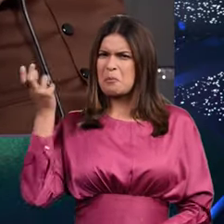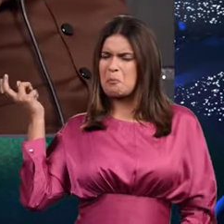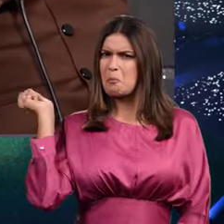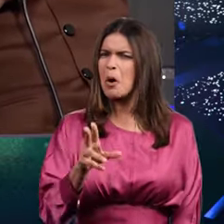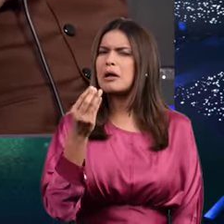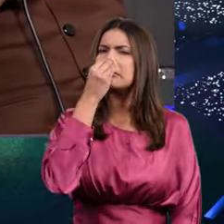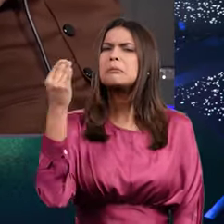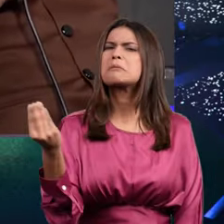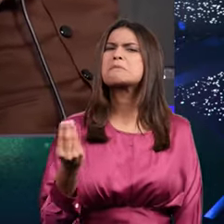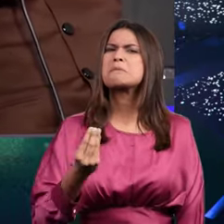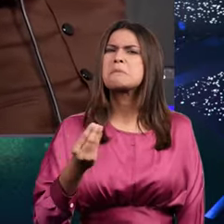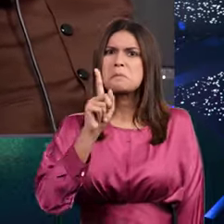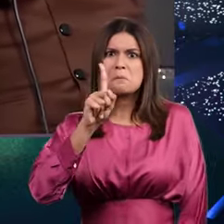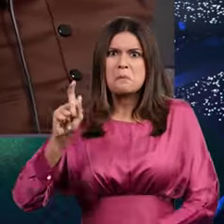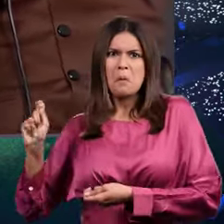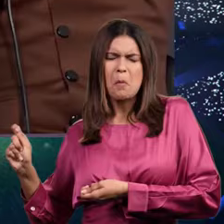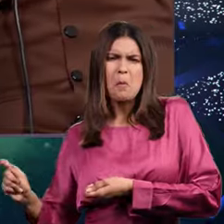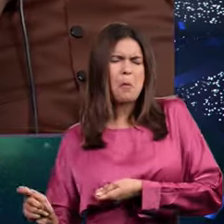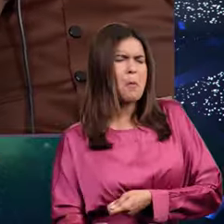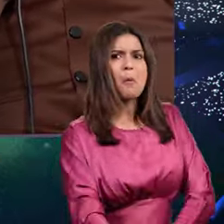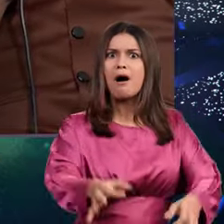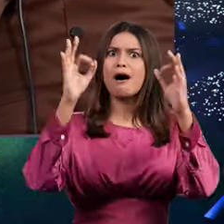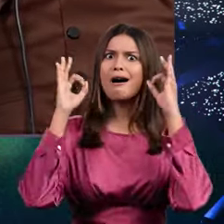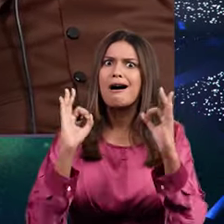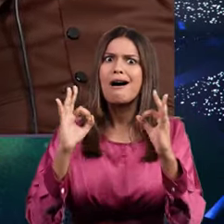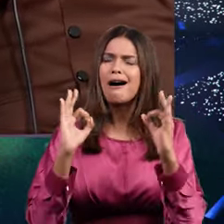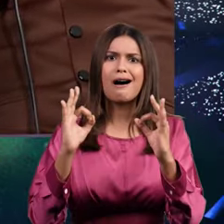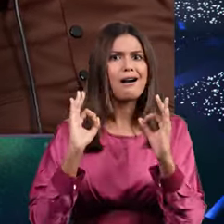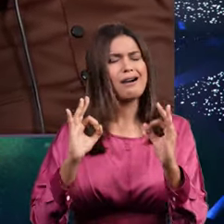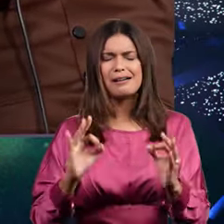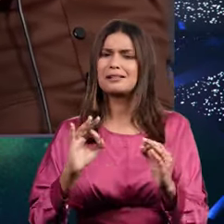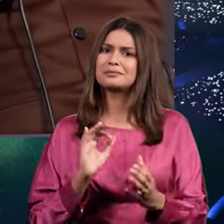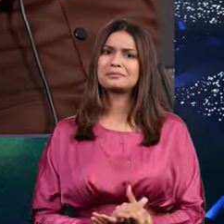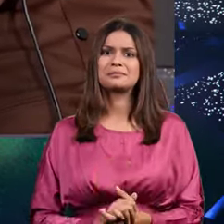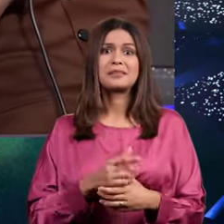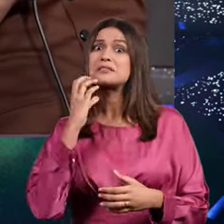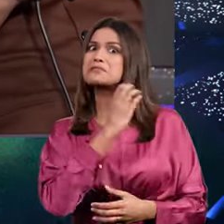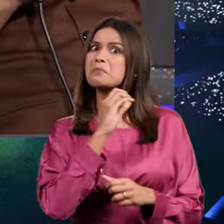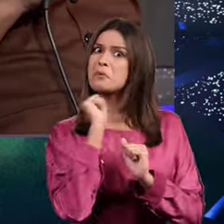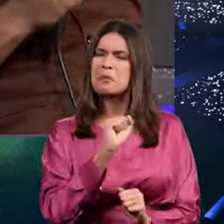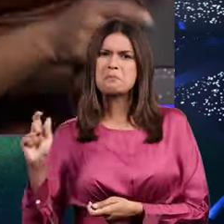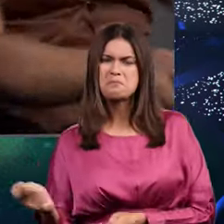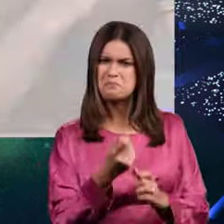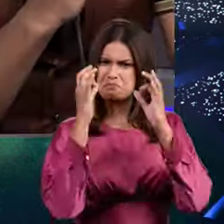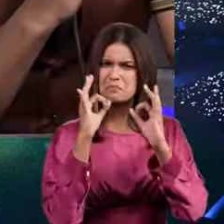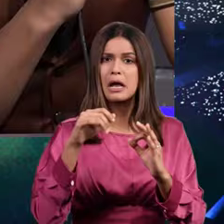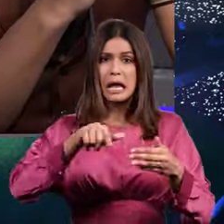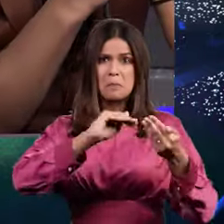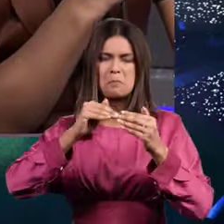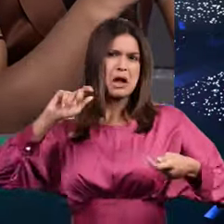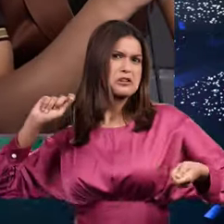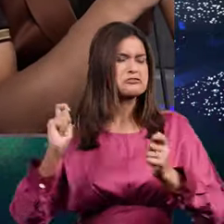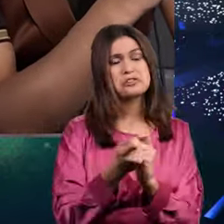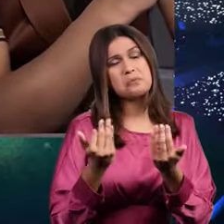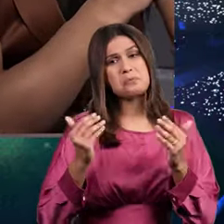I think this a very ordinary bowling and this is absolutely brilliant batting. This a